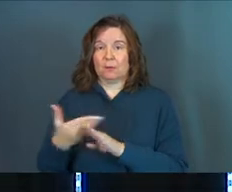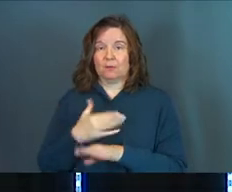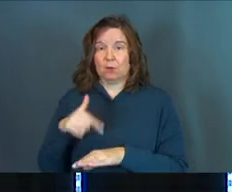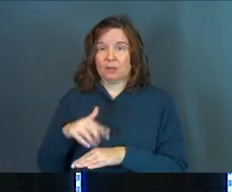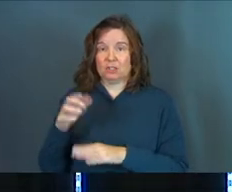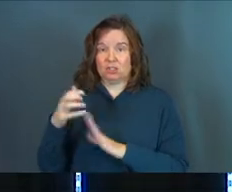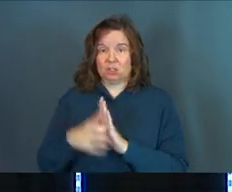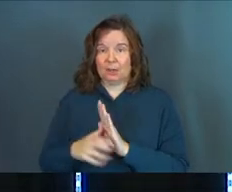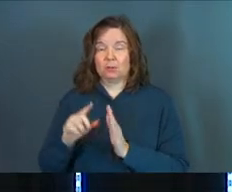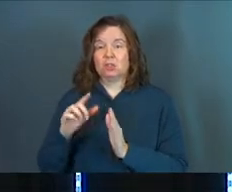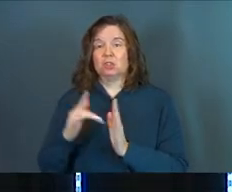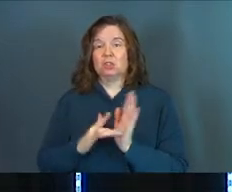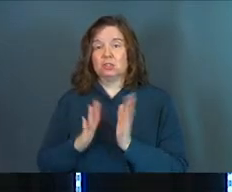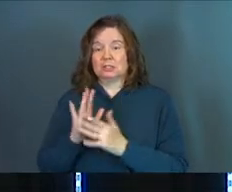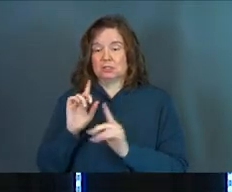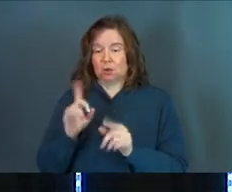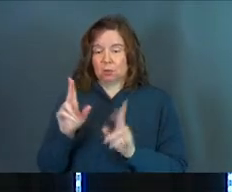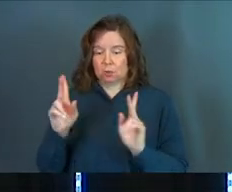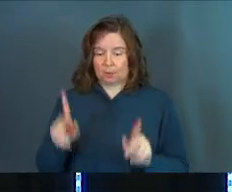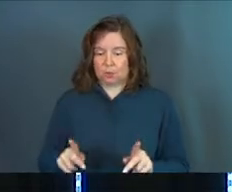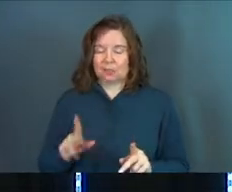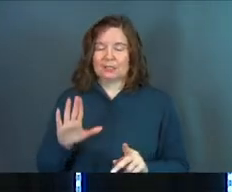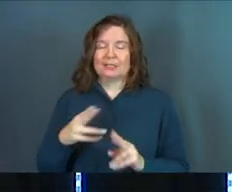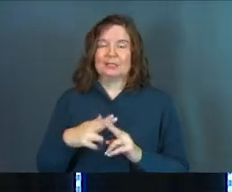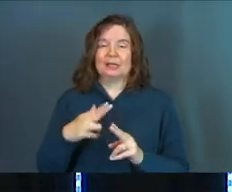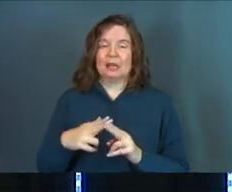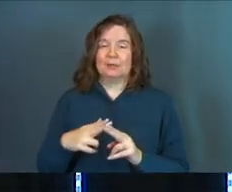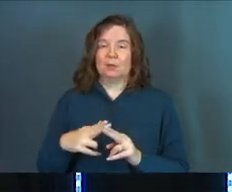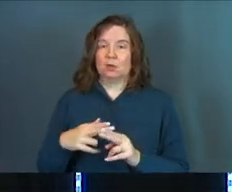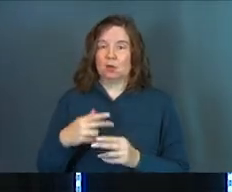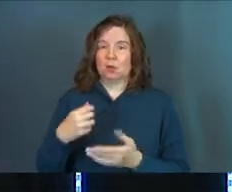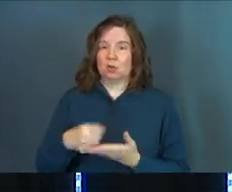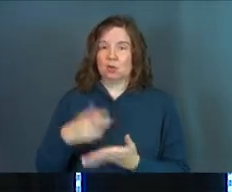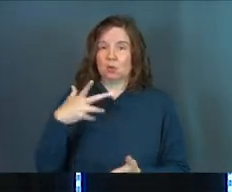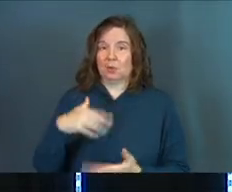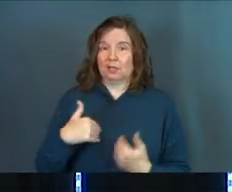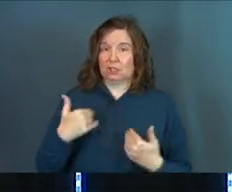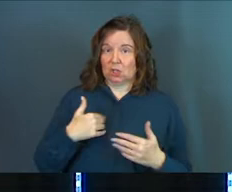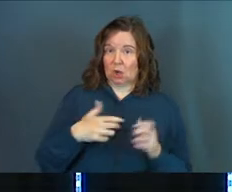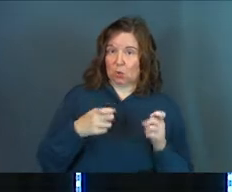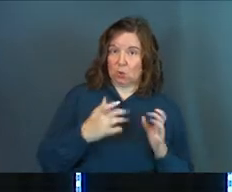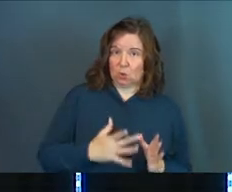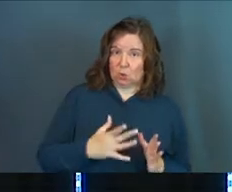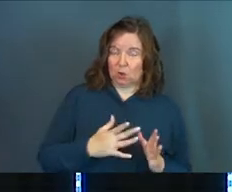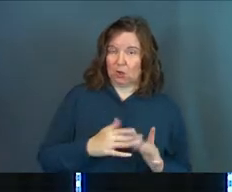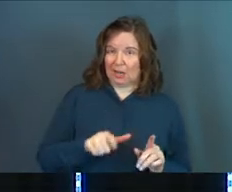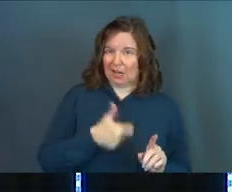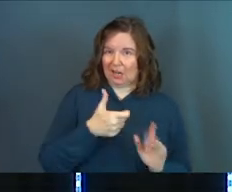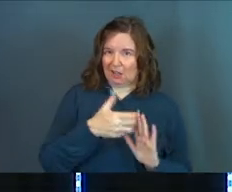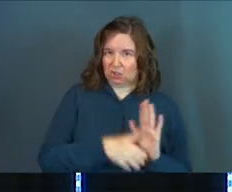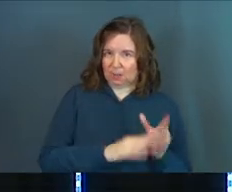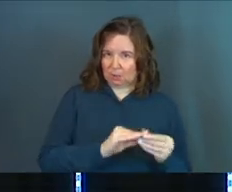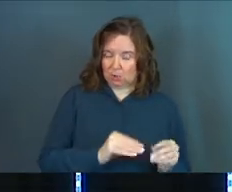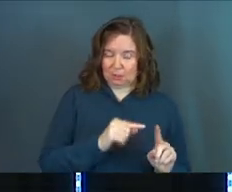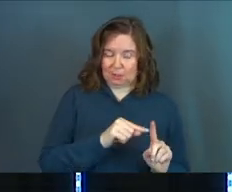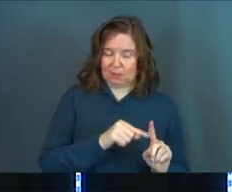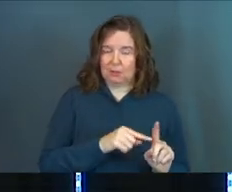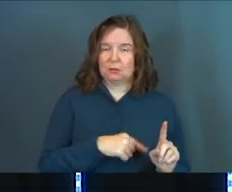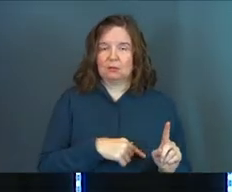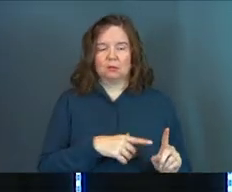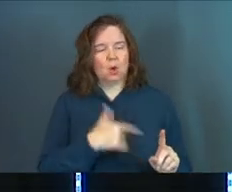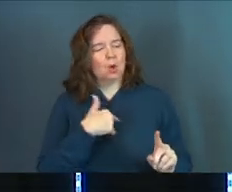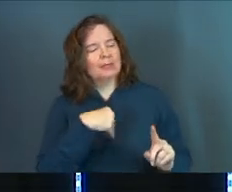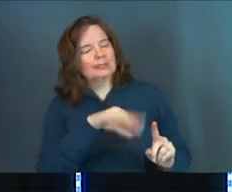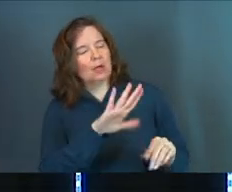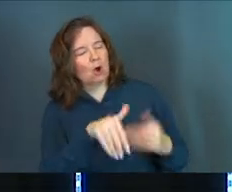this chapter, Jesus had gone to a person, his name was the rich young ruler is what he's called there, the rich young ruler. And Jesus had said, why don't